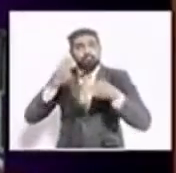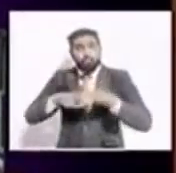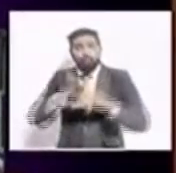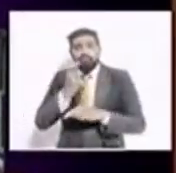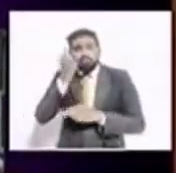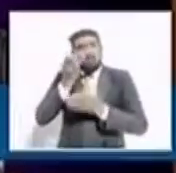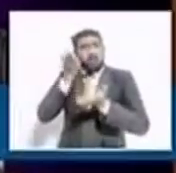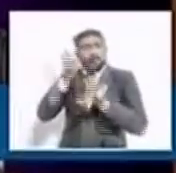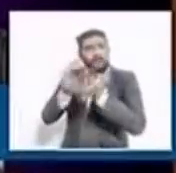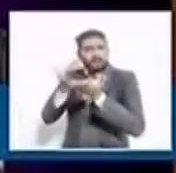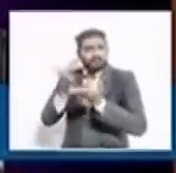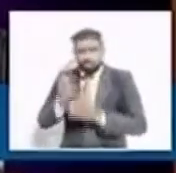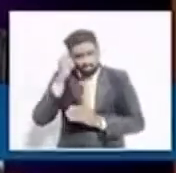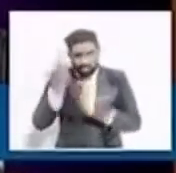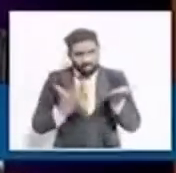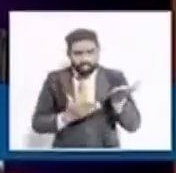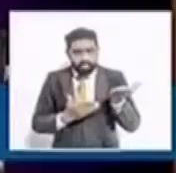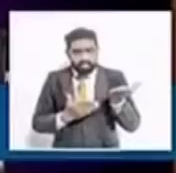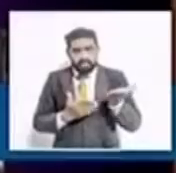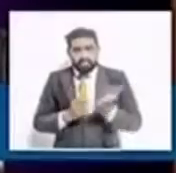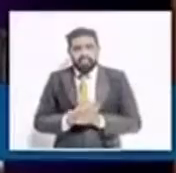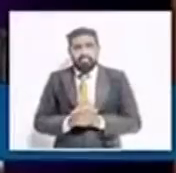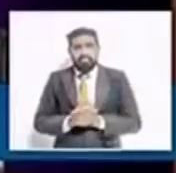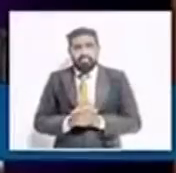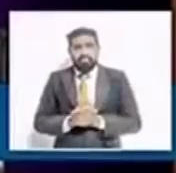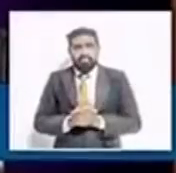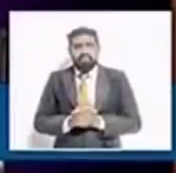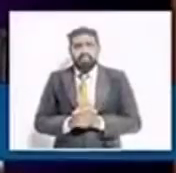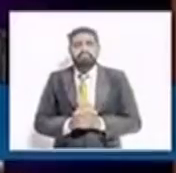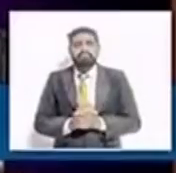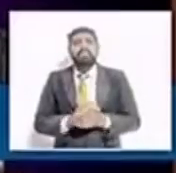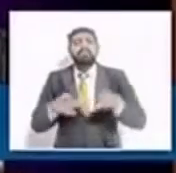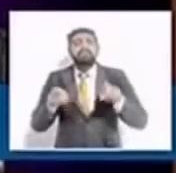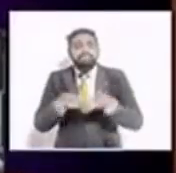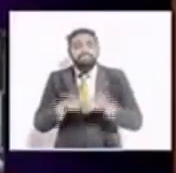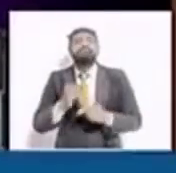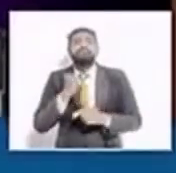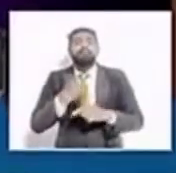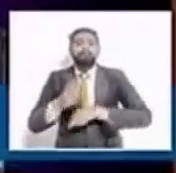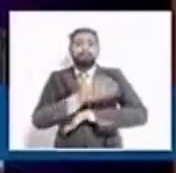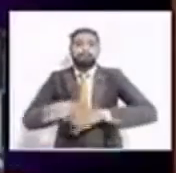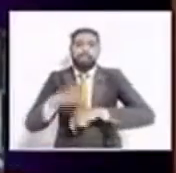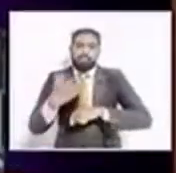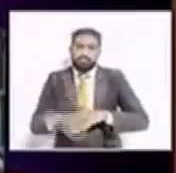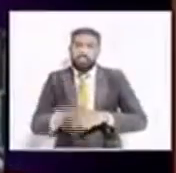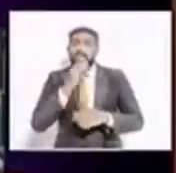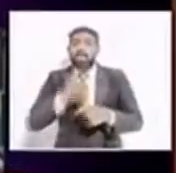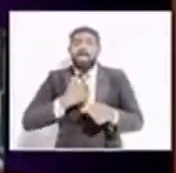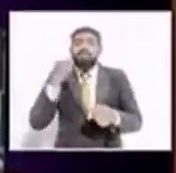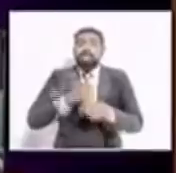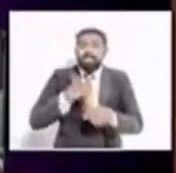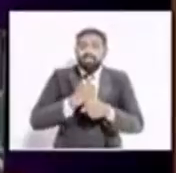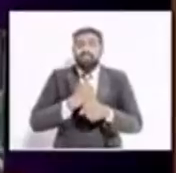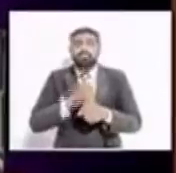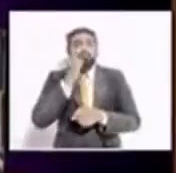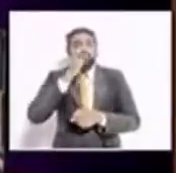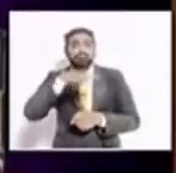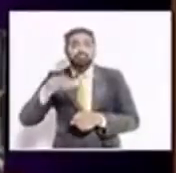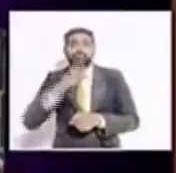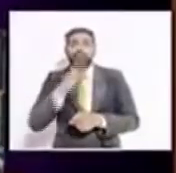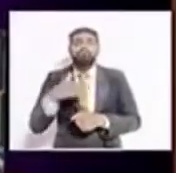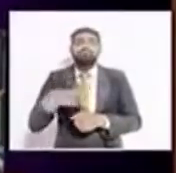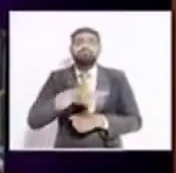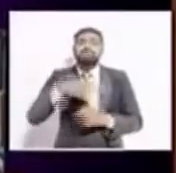sector and even in the central bank? They made arrangements to allow government agents within districts to give out lands for investment projects. Then